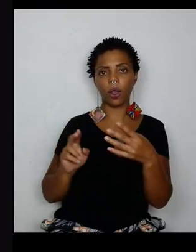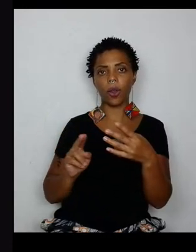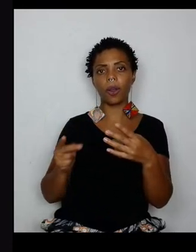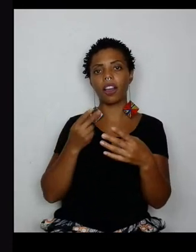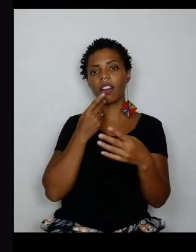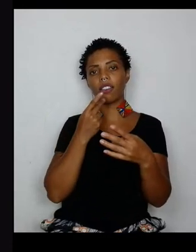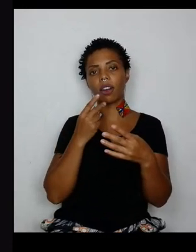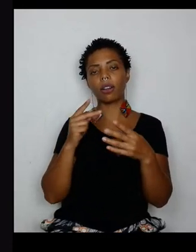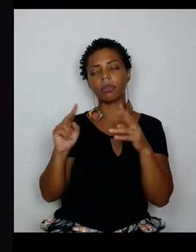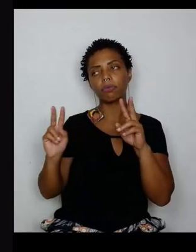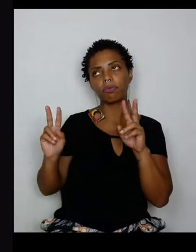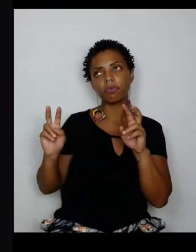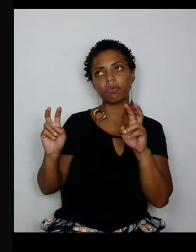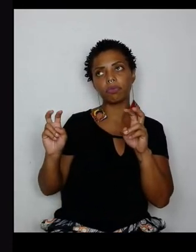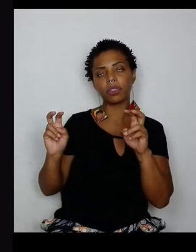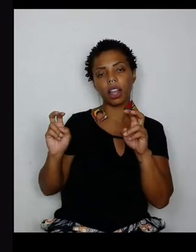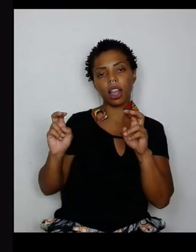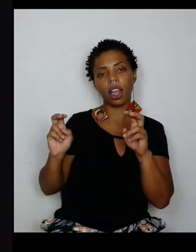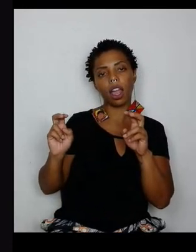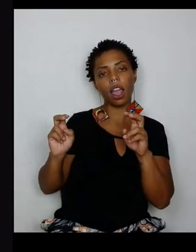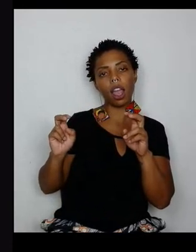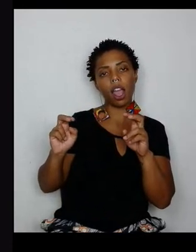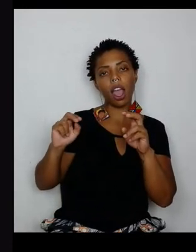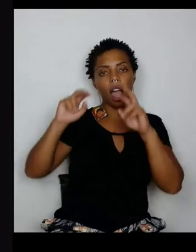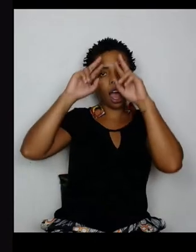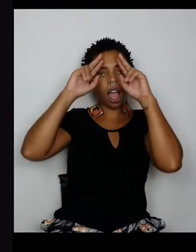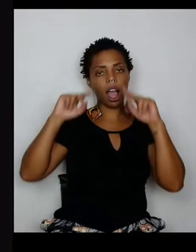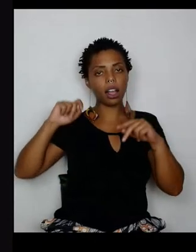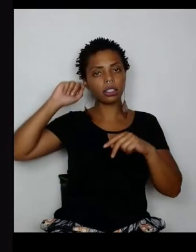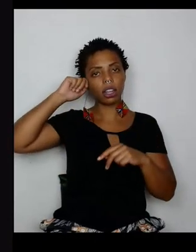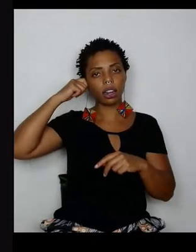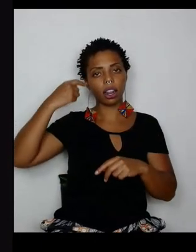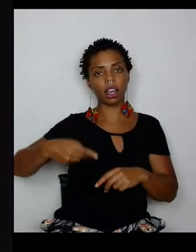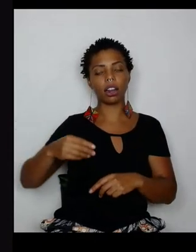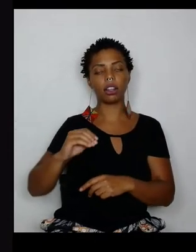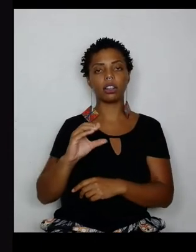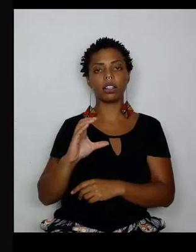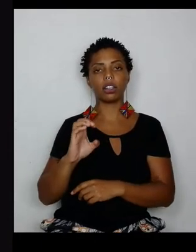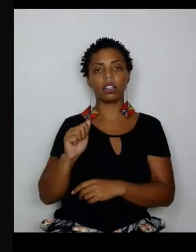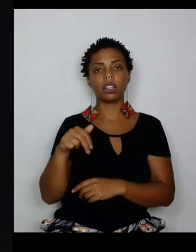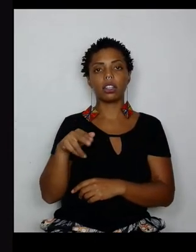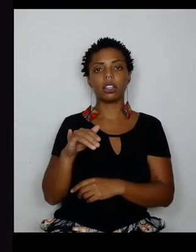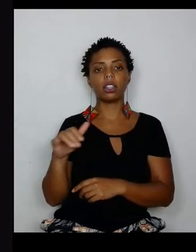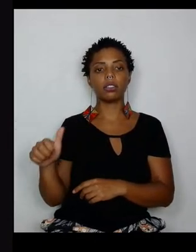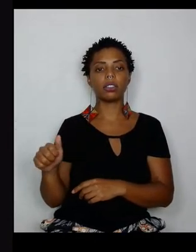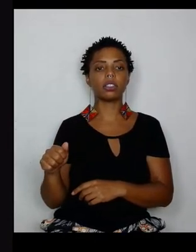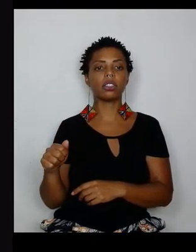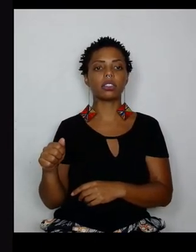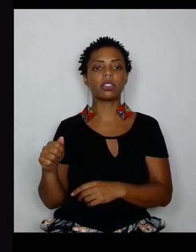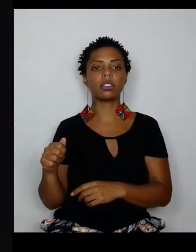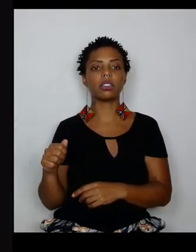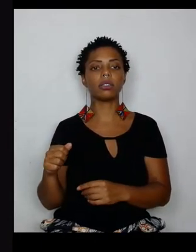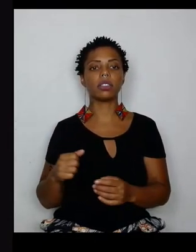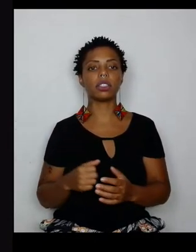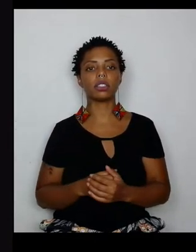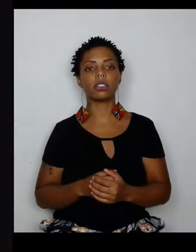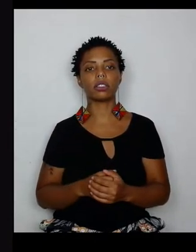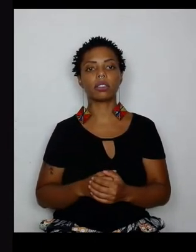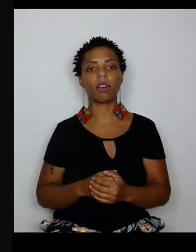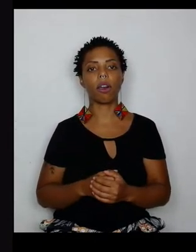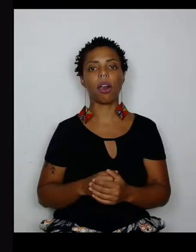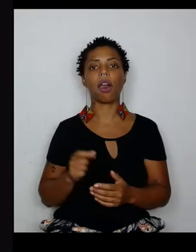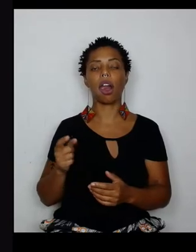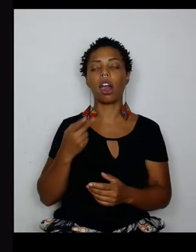oceania oceanian race was a separate division as